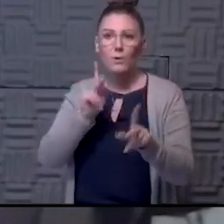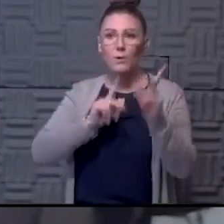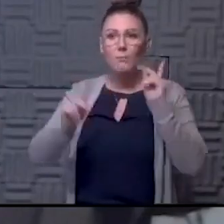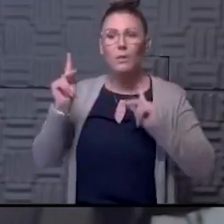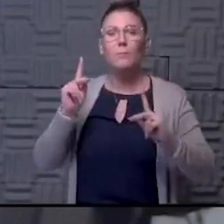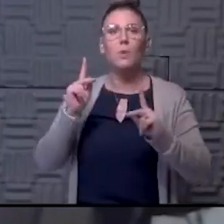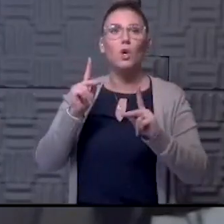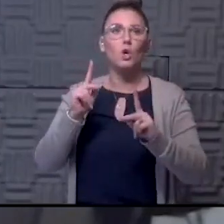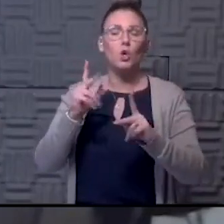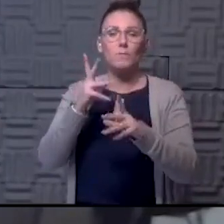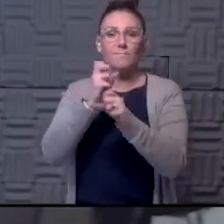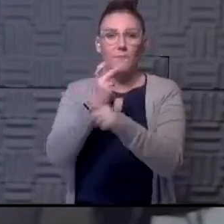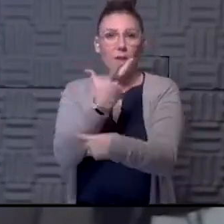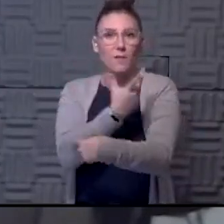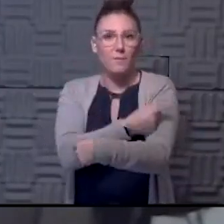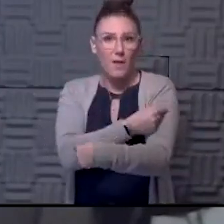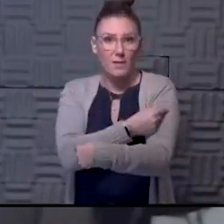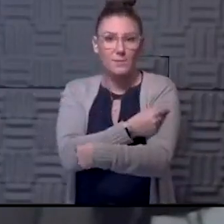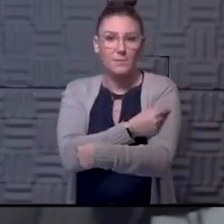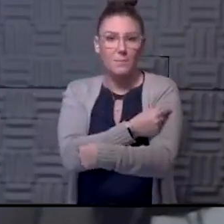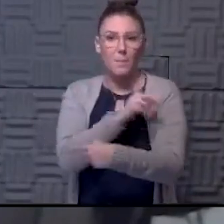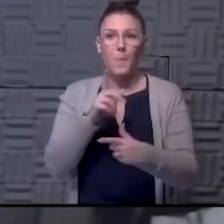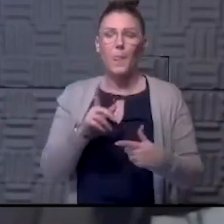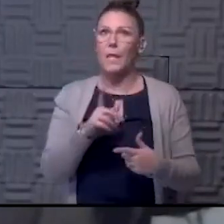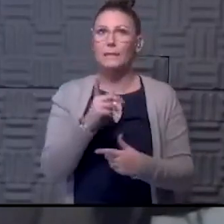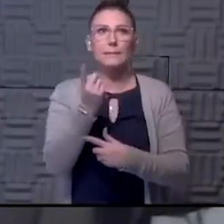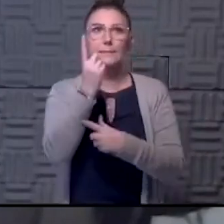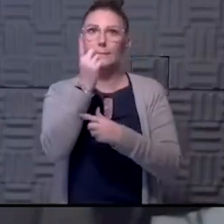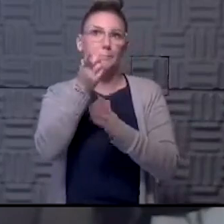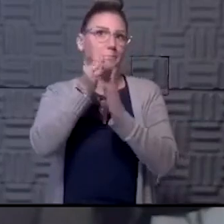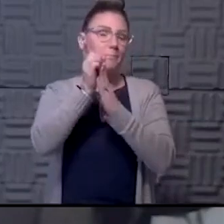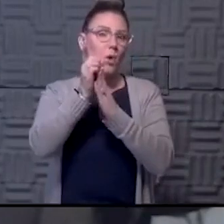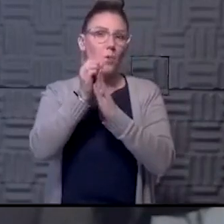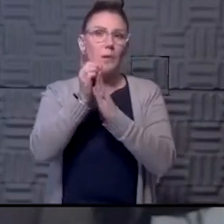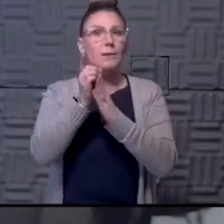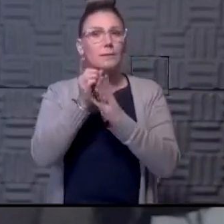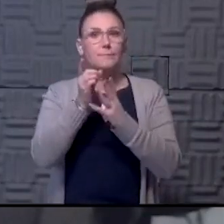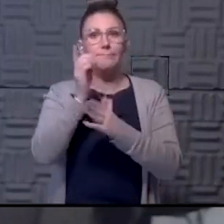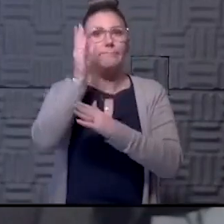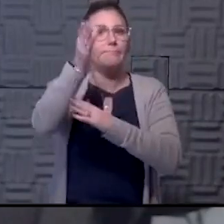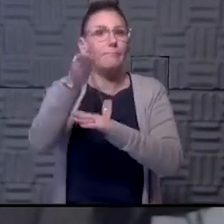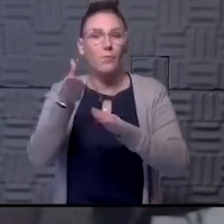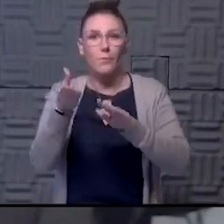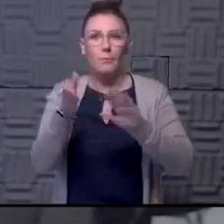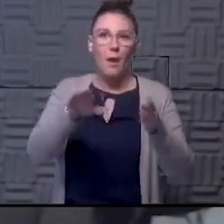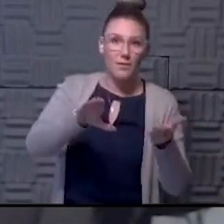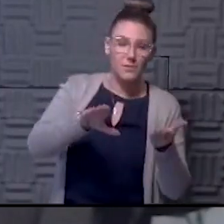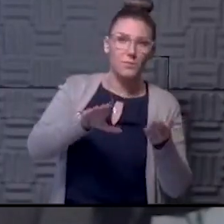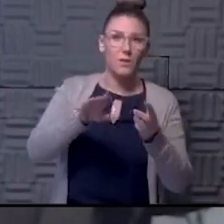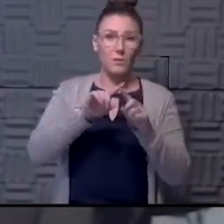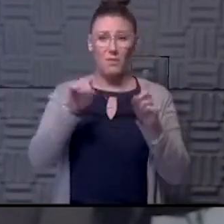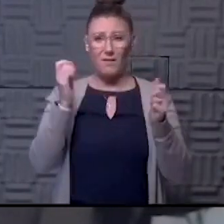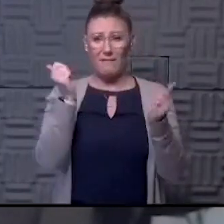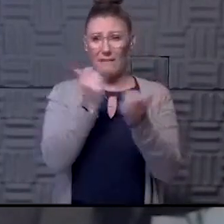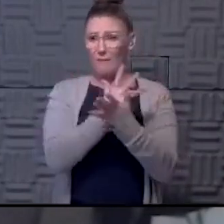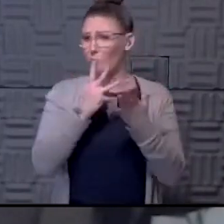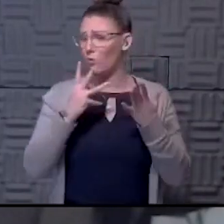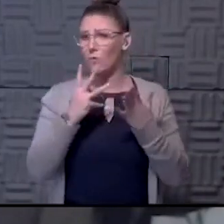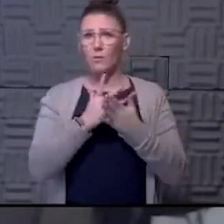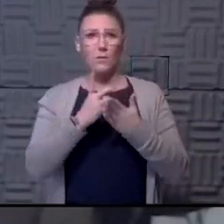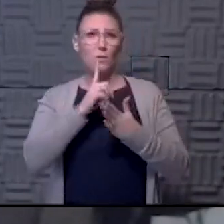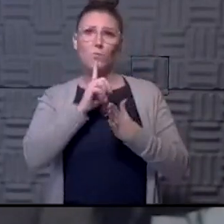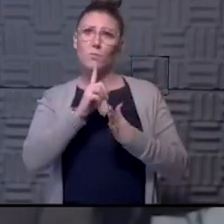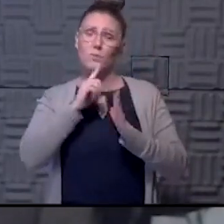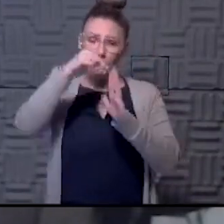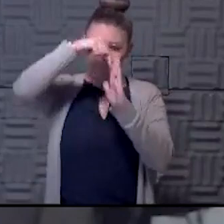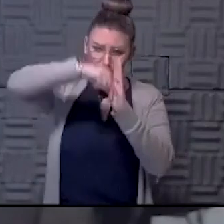that have gotten a vaccine dose and at some point subsequently have passed away. Everything I've seen, very thorough